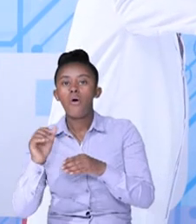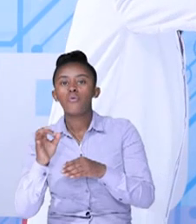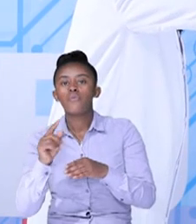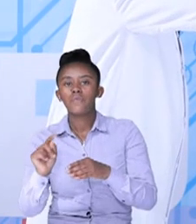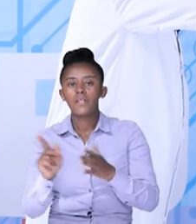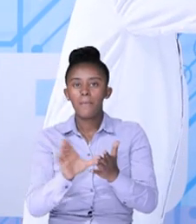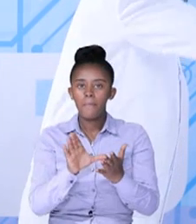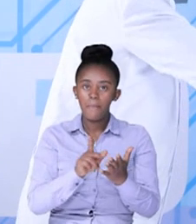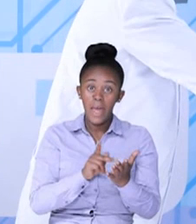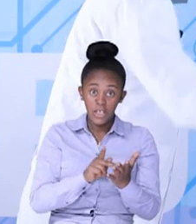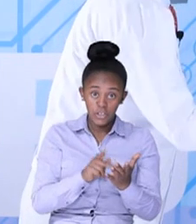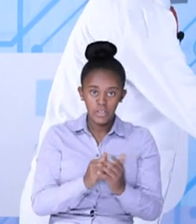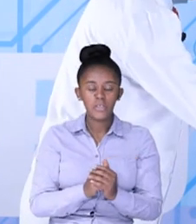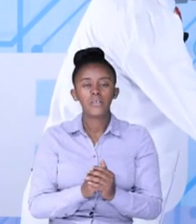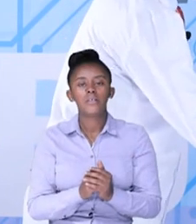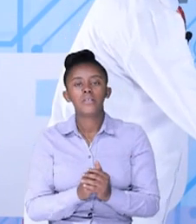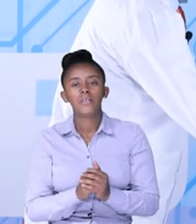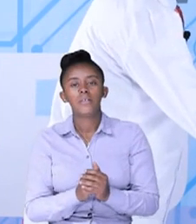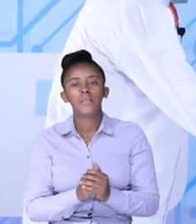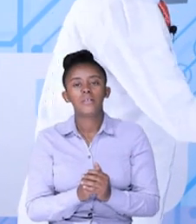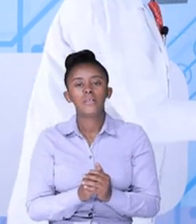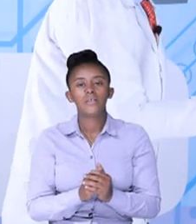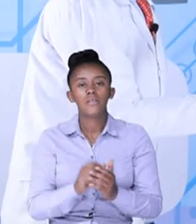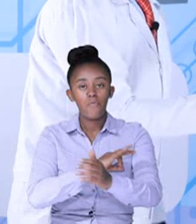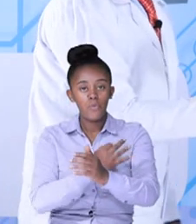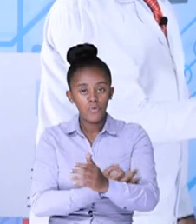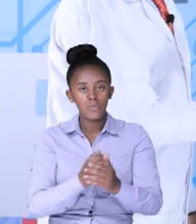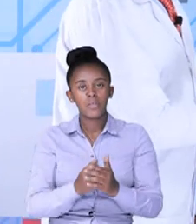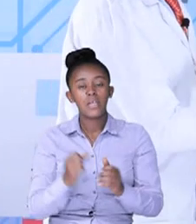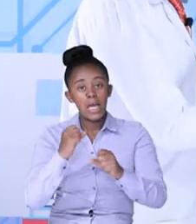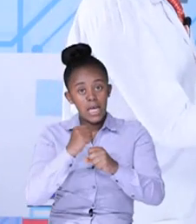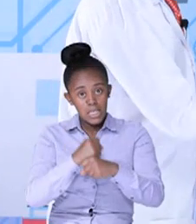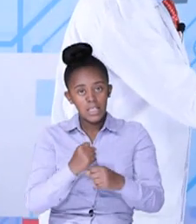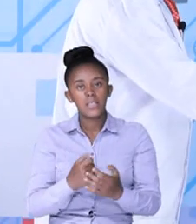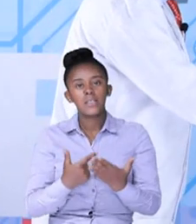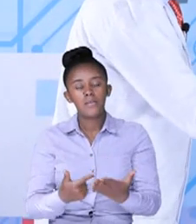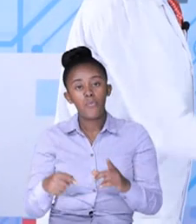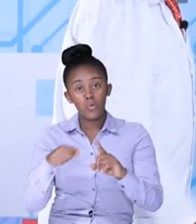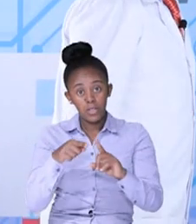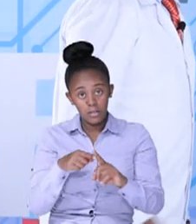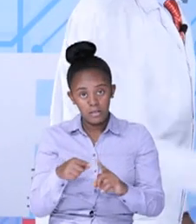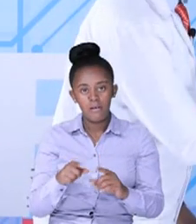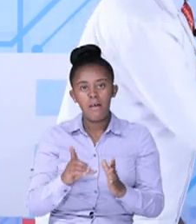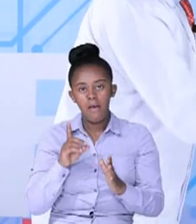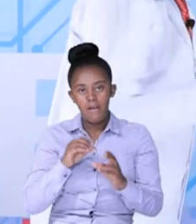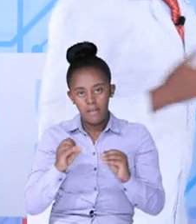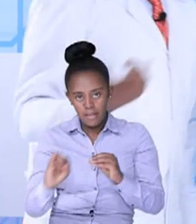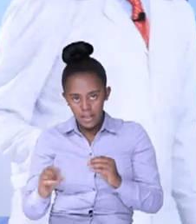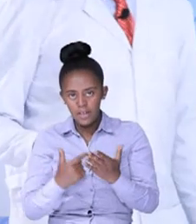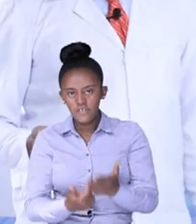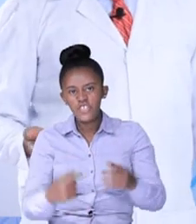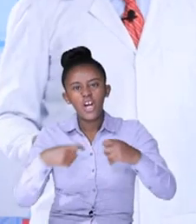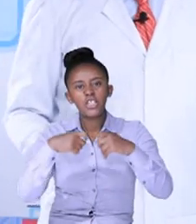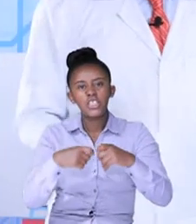the page, and the force is acting downward. So the force exerted on this positive point charge is acting downward. If this charge